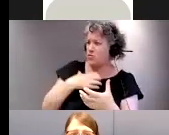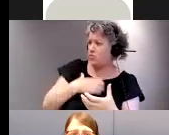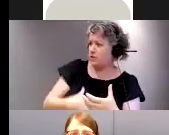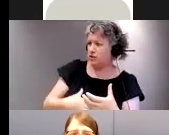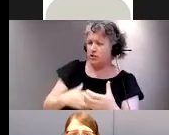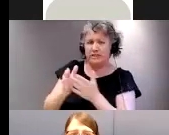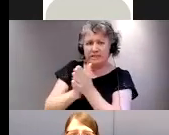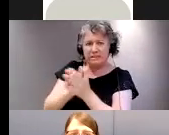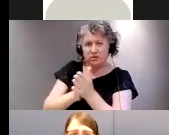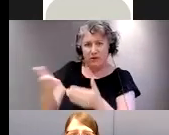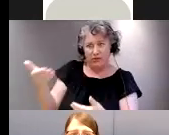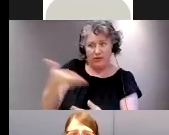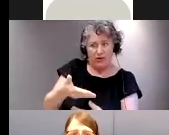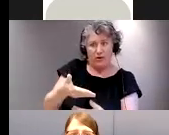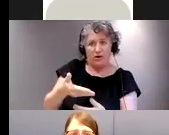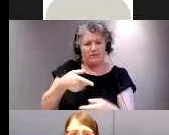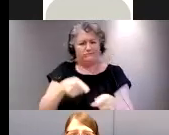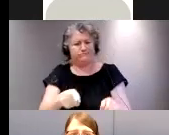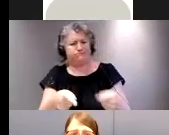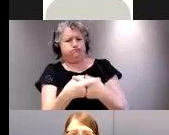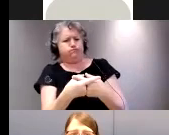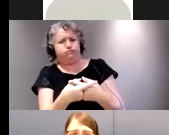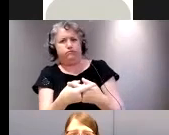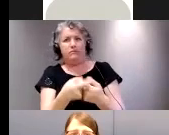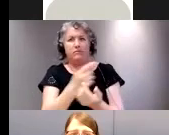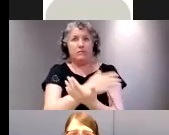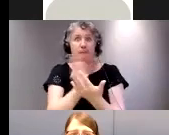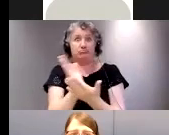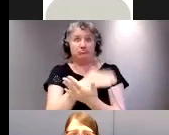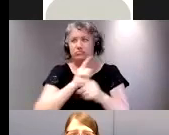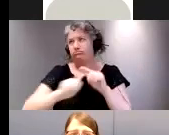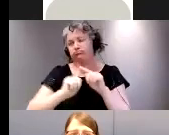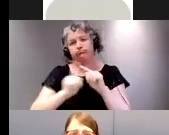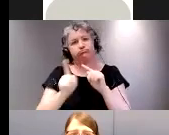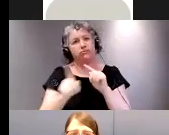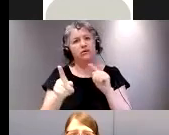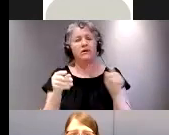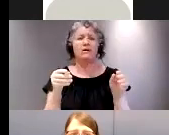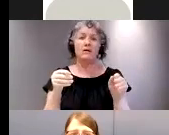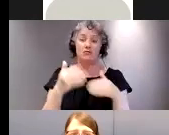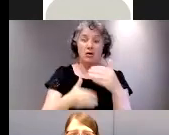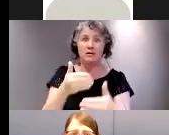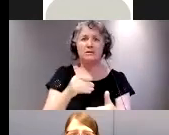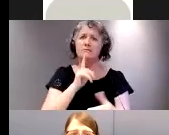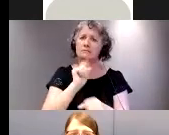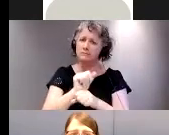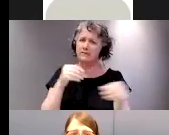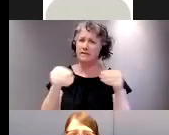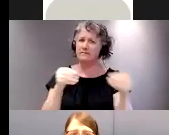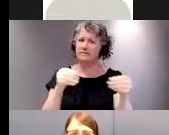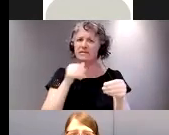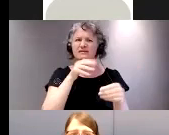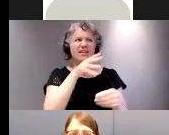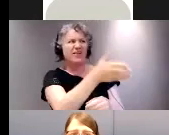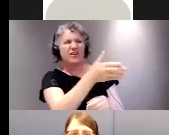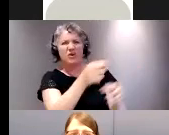to be present in this dispute, the scope is quite large, right? There's a flexibility of the process that doesn't exist in other